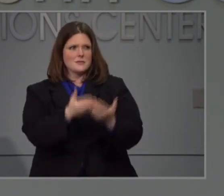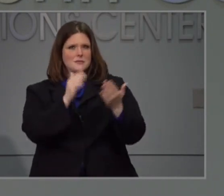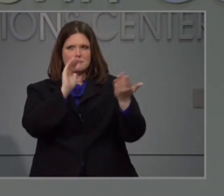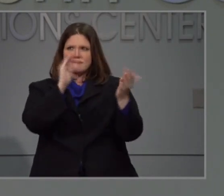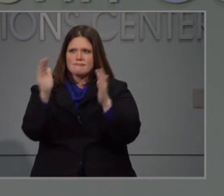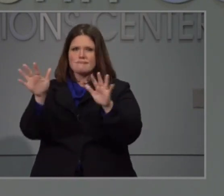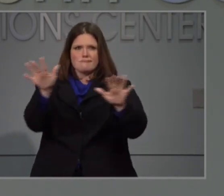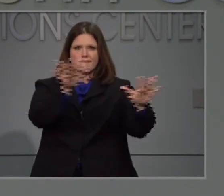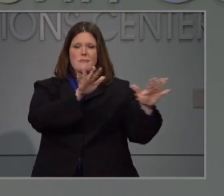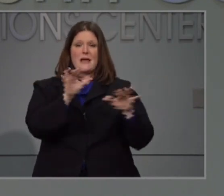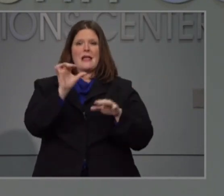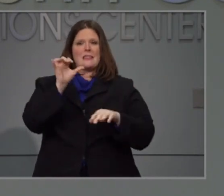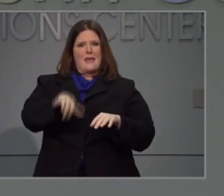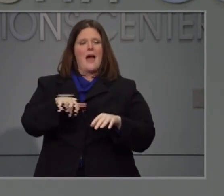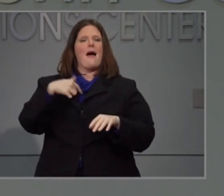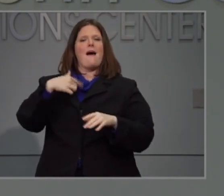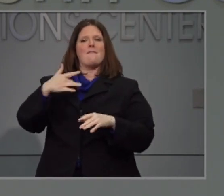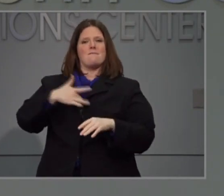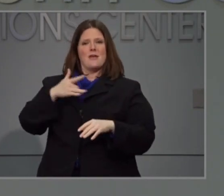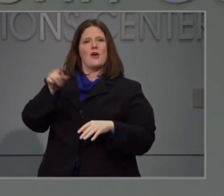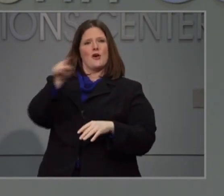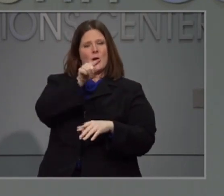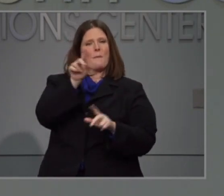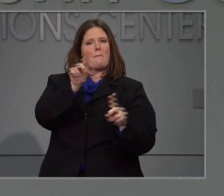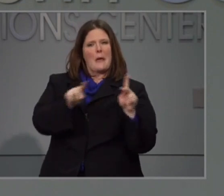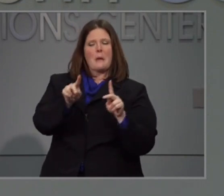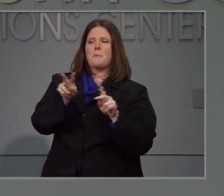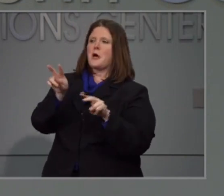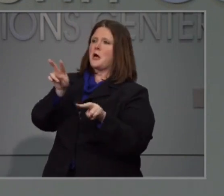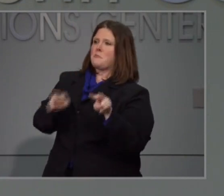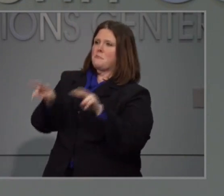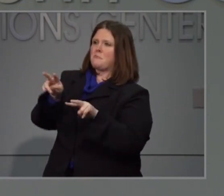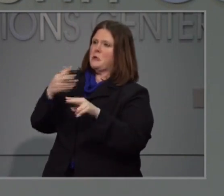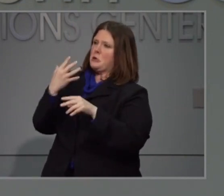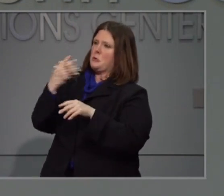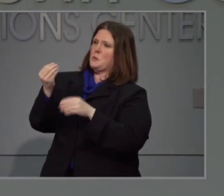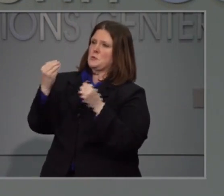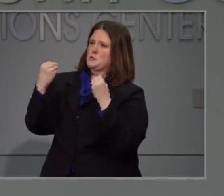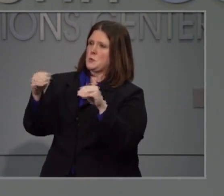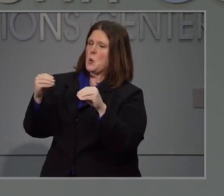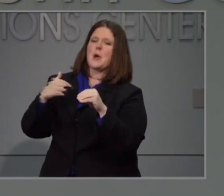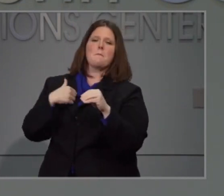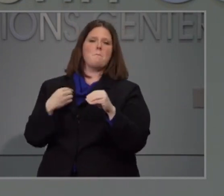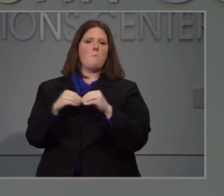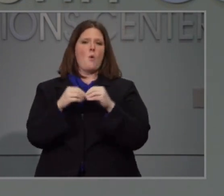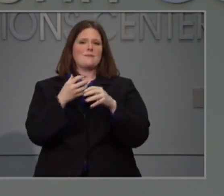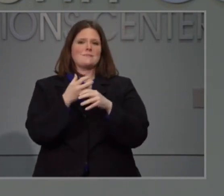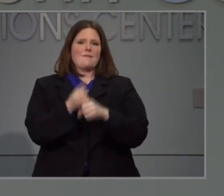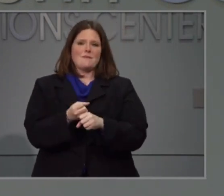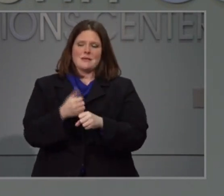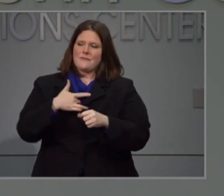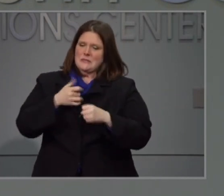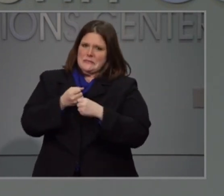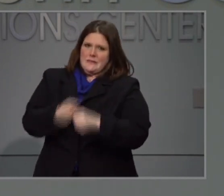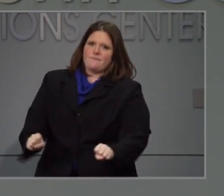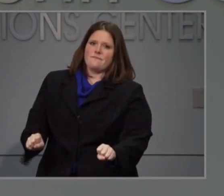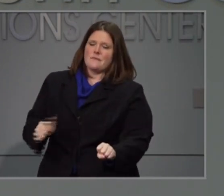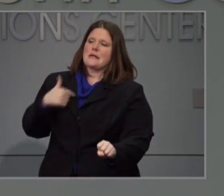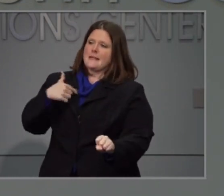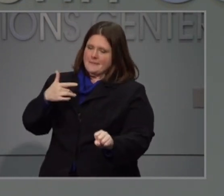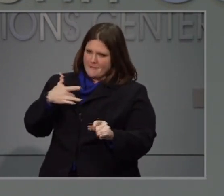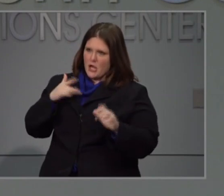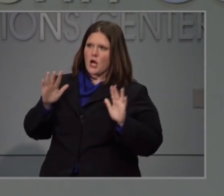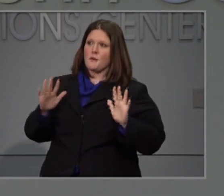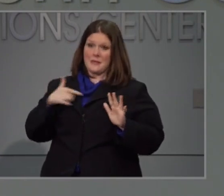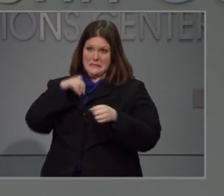people more confidence in their safety, and that will help our economy when people are more confident to go